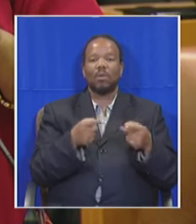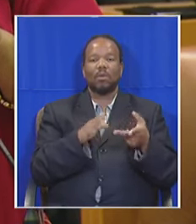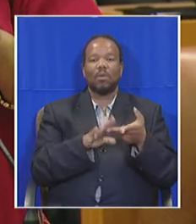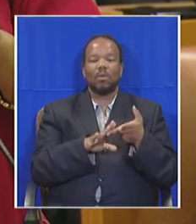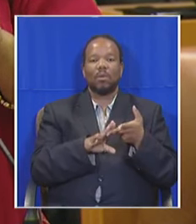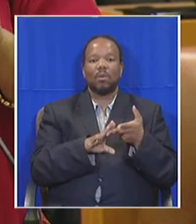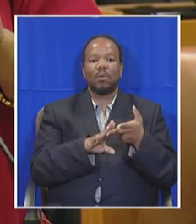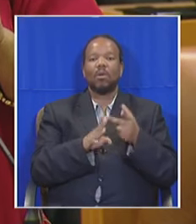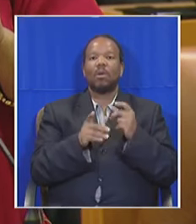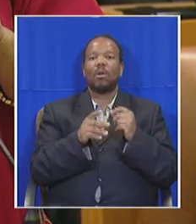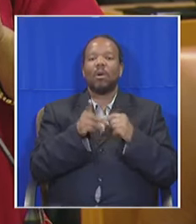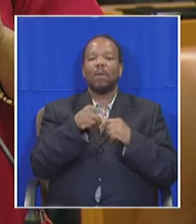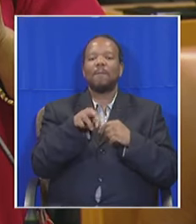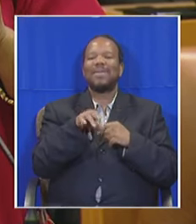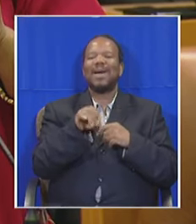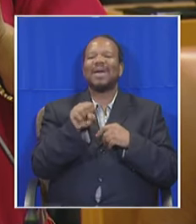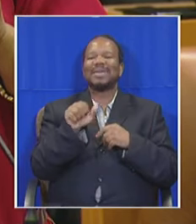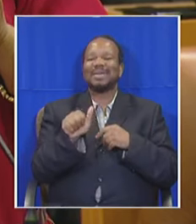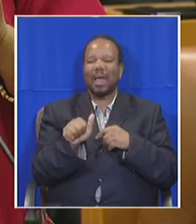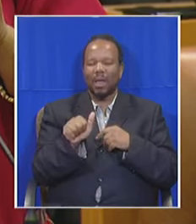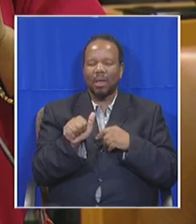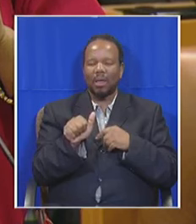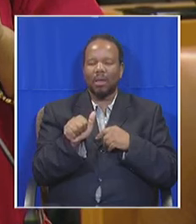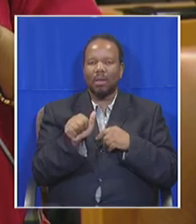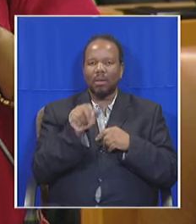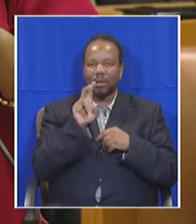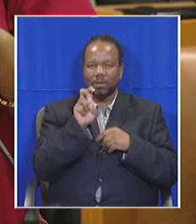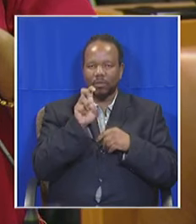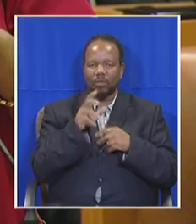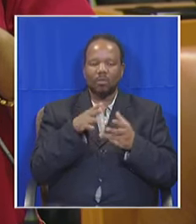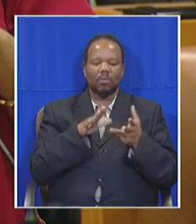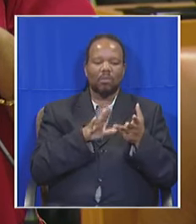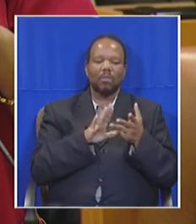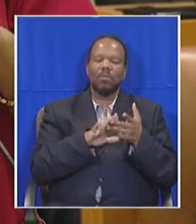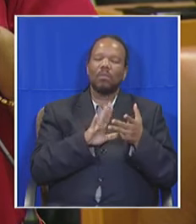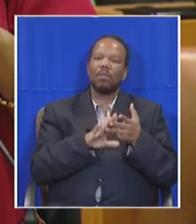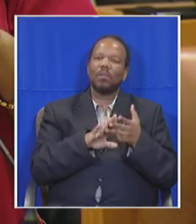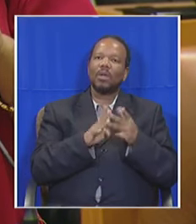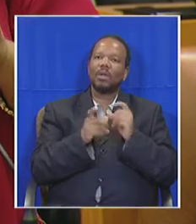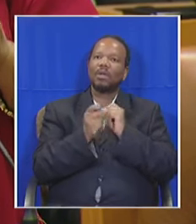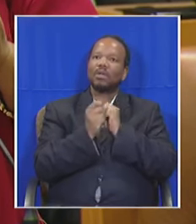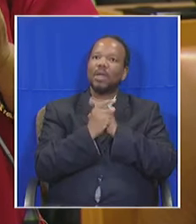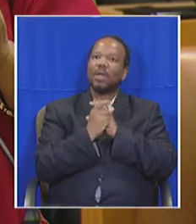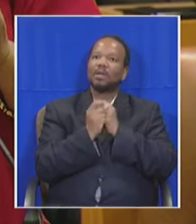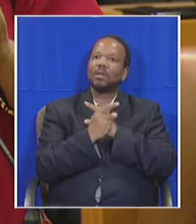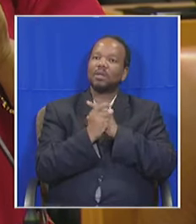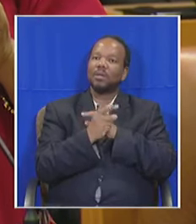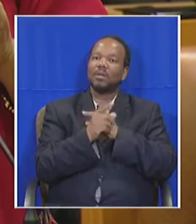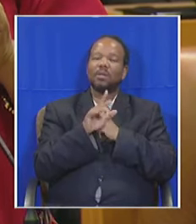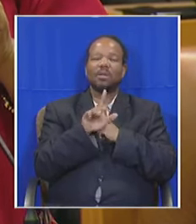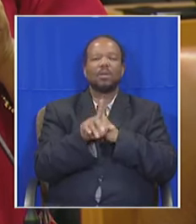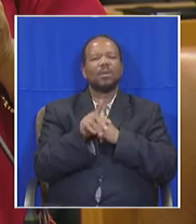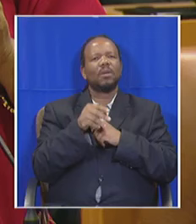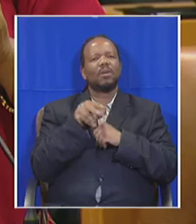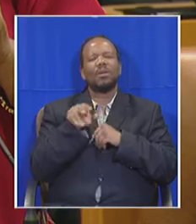baze bangena emgwaqweni ukuthi uhulumeni akangenelele alalele iy'khalo zabantu ngoba isikhathi esikusona